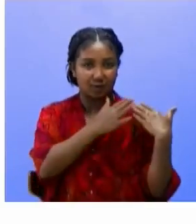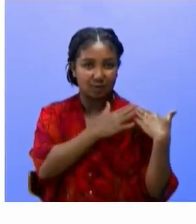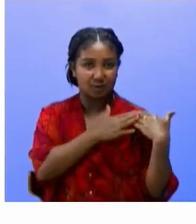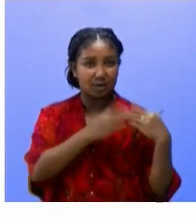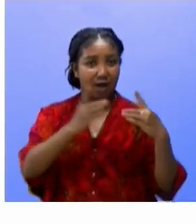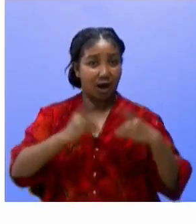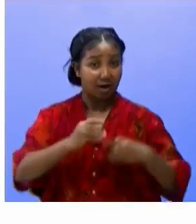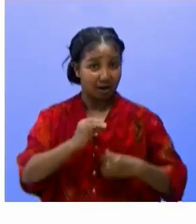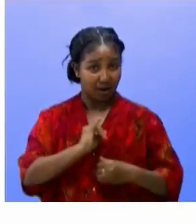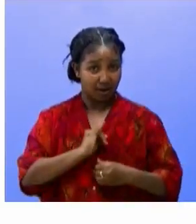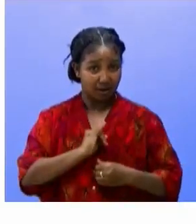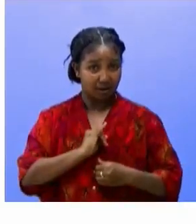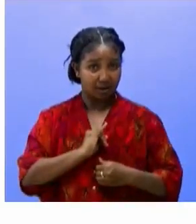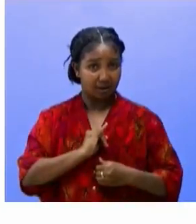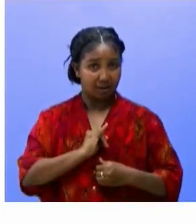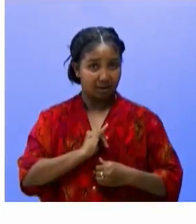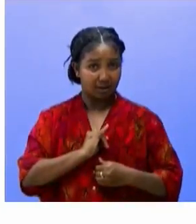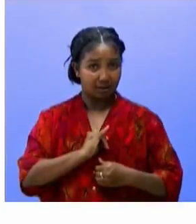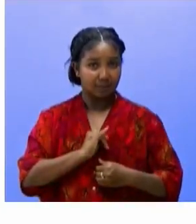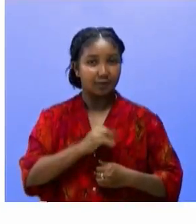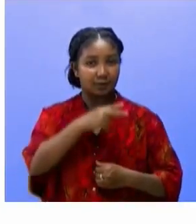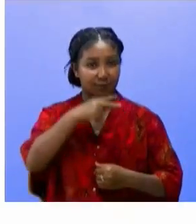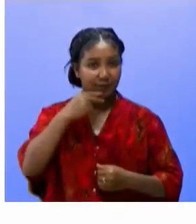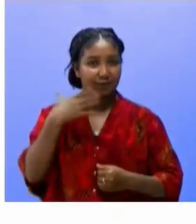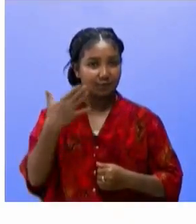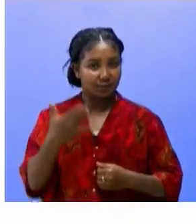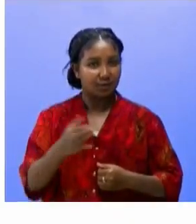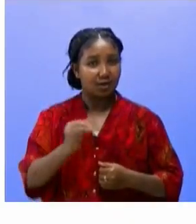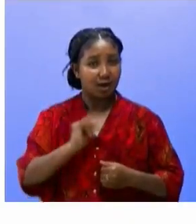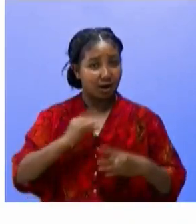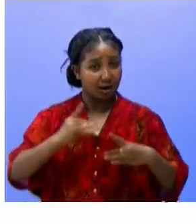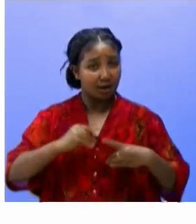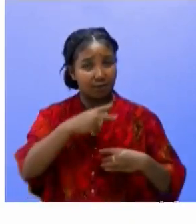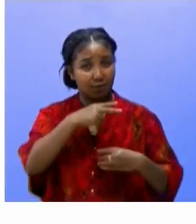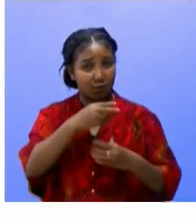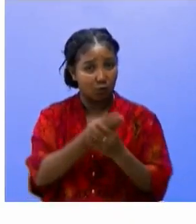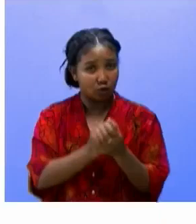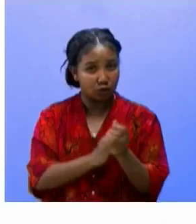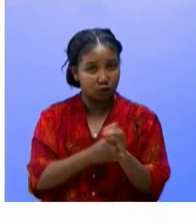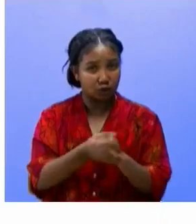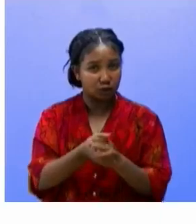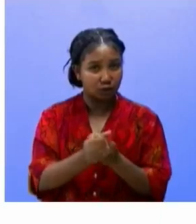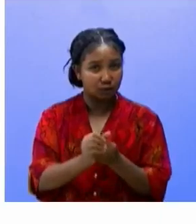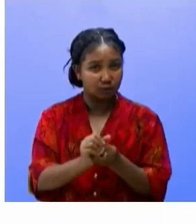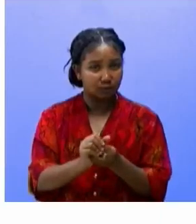had I. The verb, had I washed